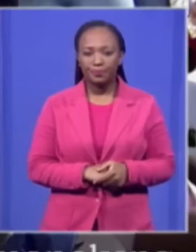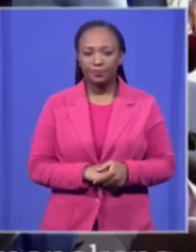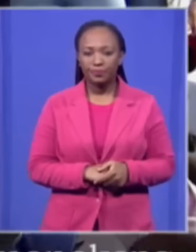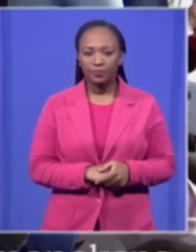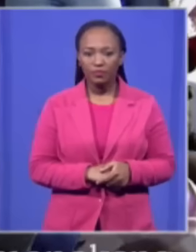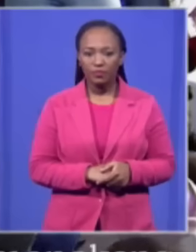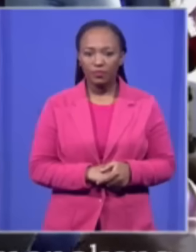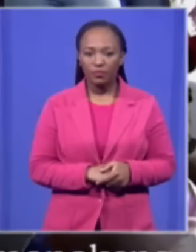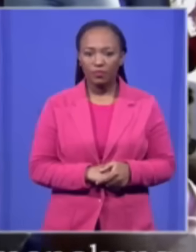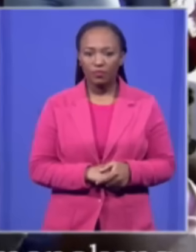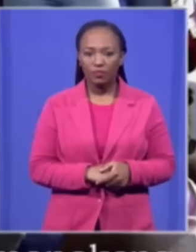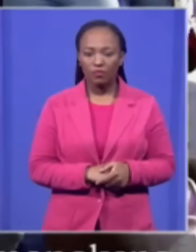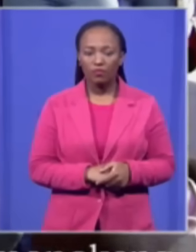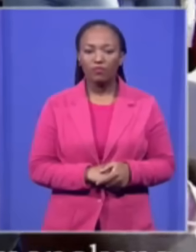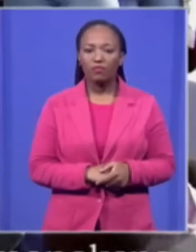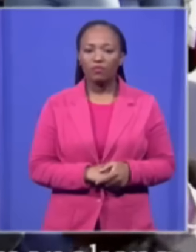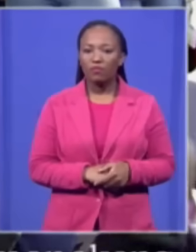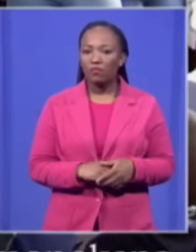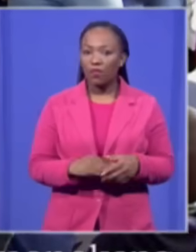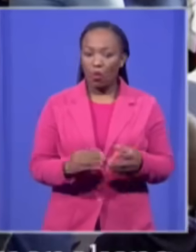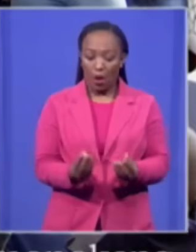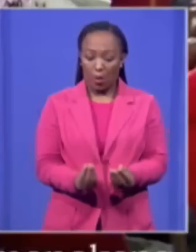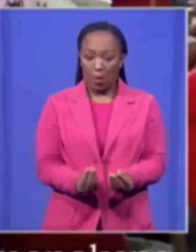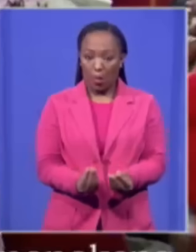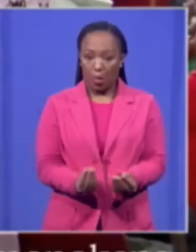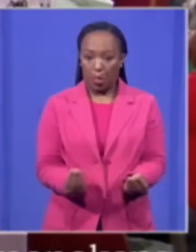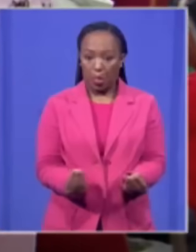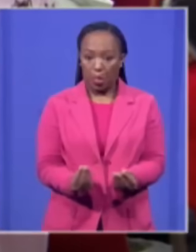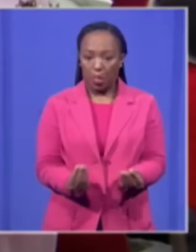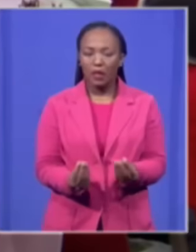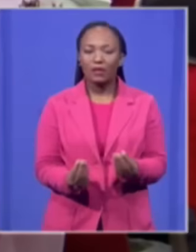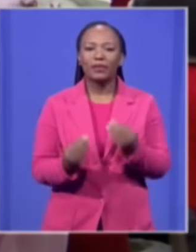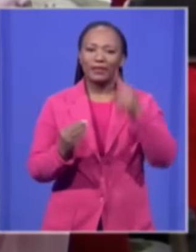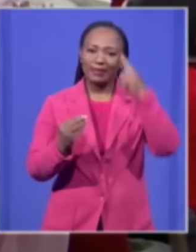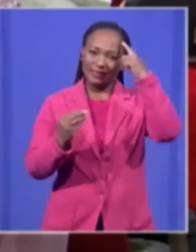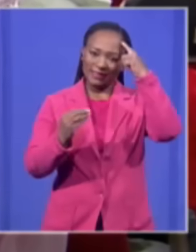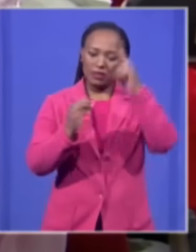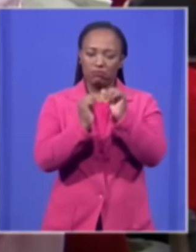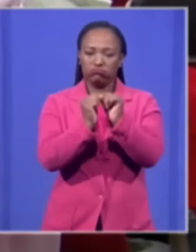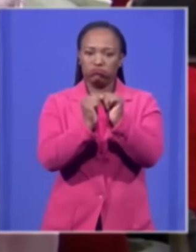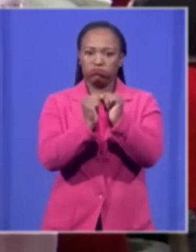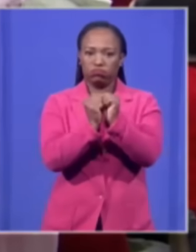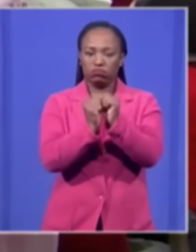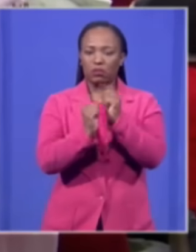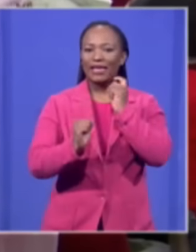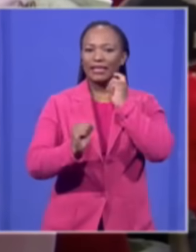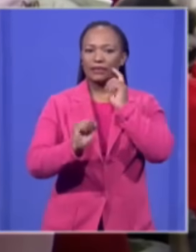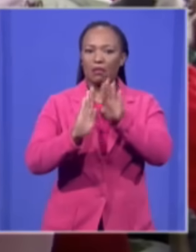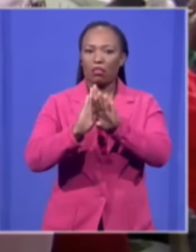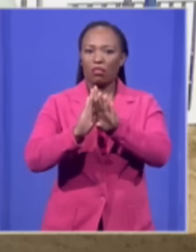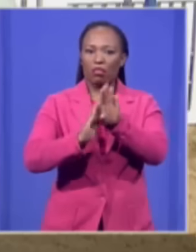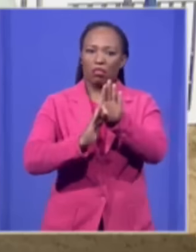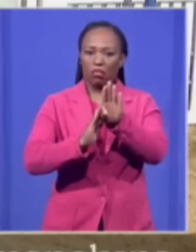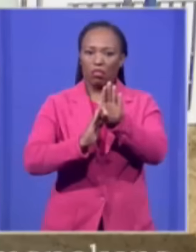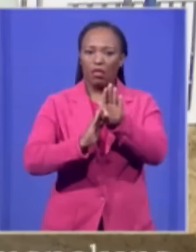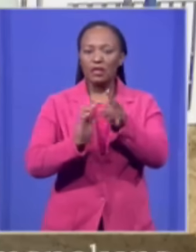Ke dilemong tse nyane mo boko bo holang ka nepo mme thuto ya bana e etswa le ka tsela e kenyang